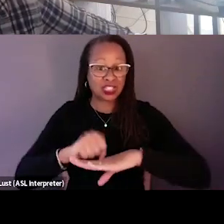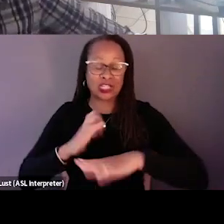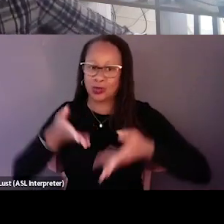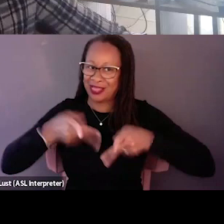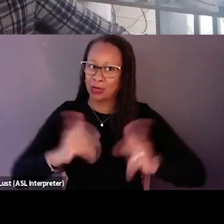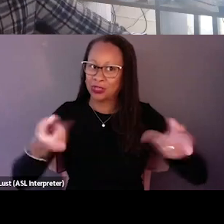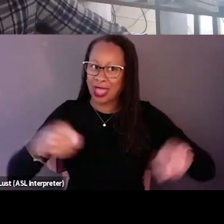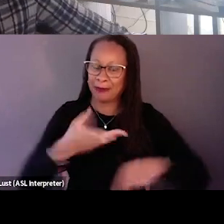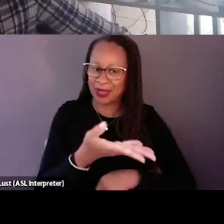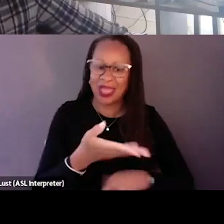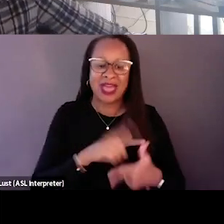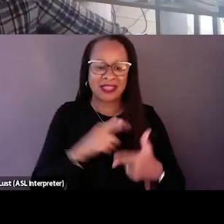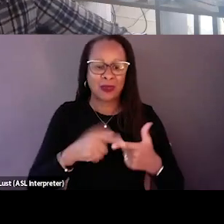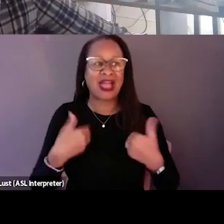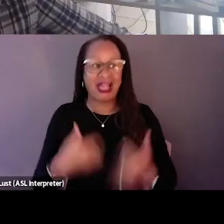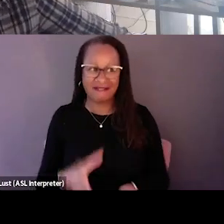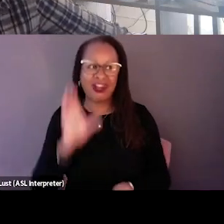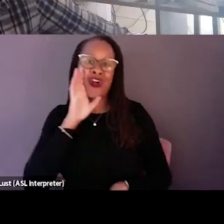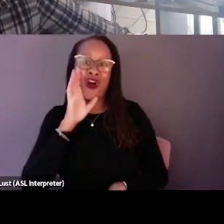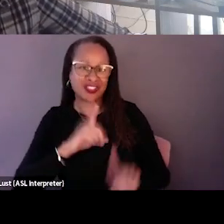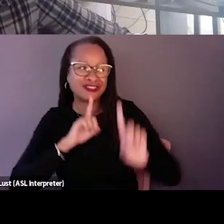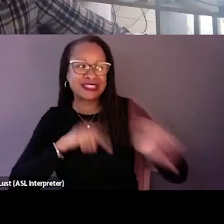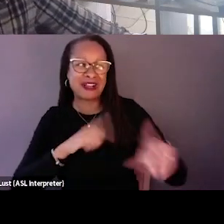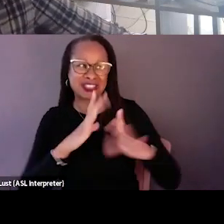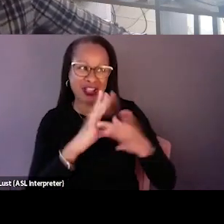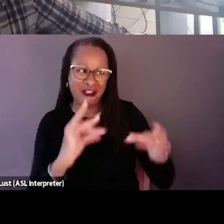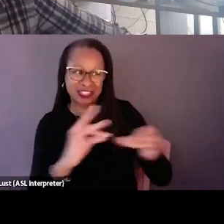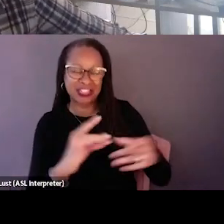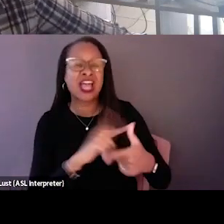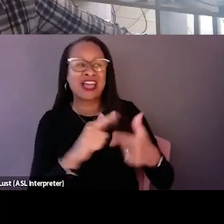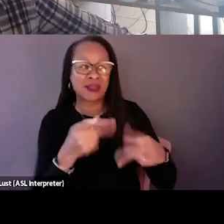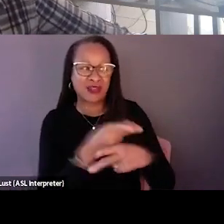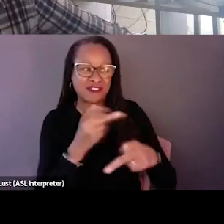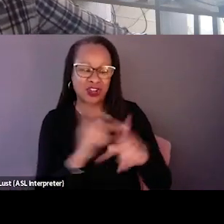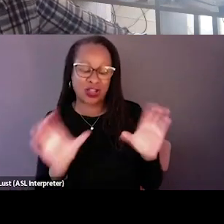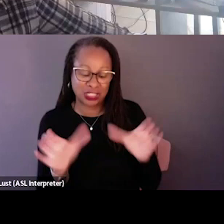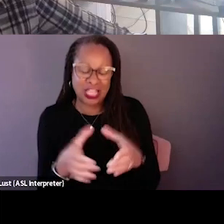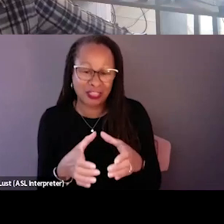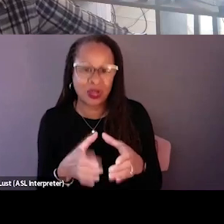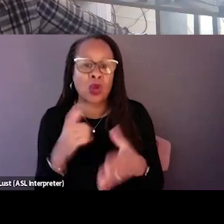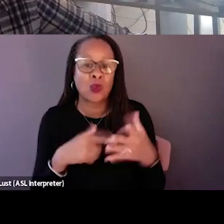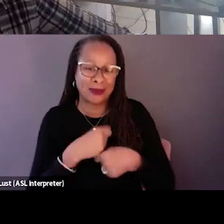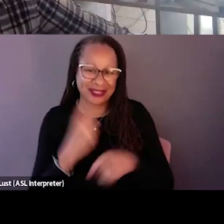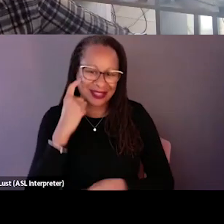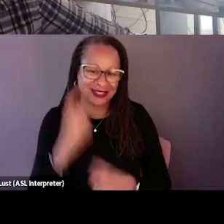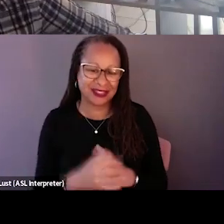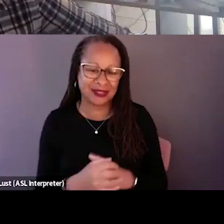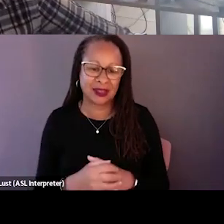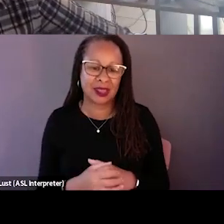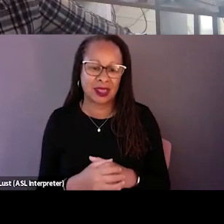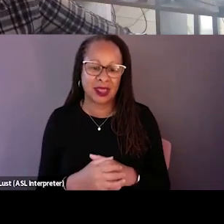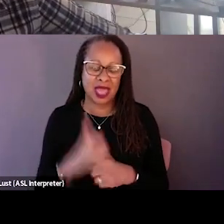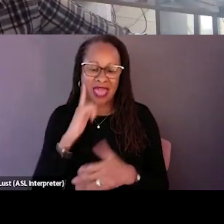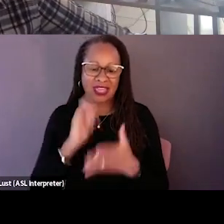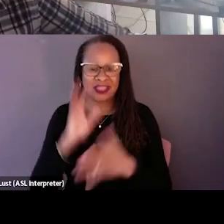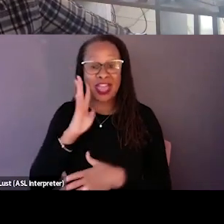happen, and then we have a call and response and conversation, and then we figure out collectively what makes sense. So I think that